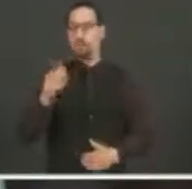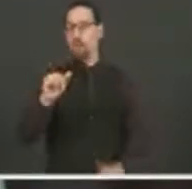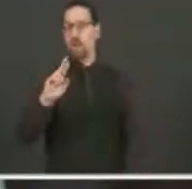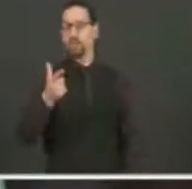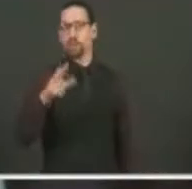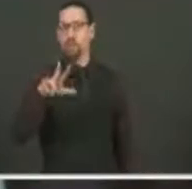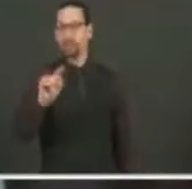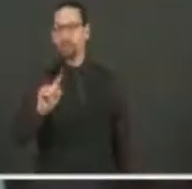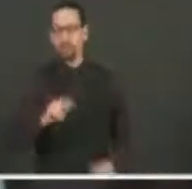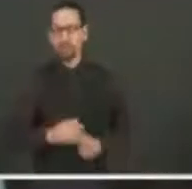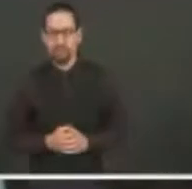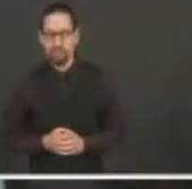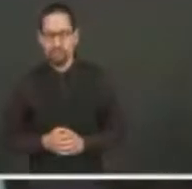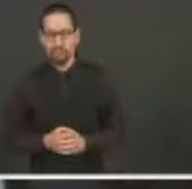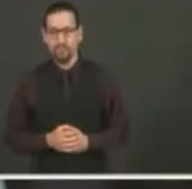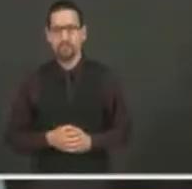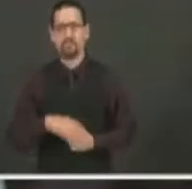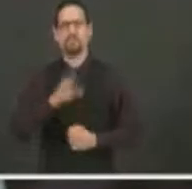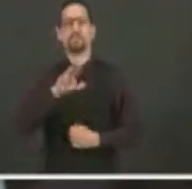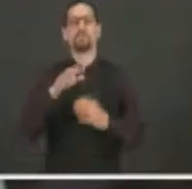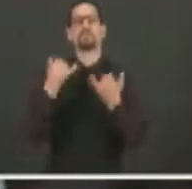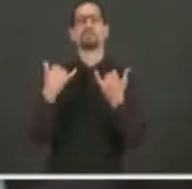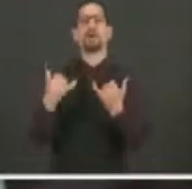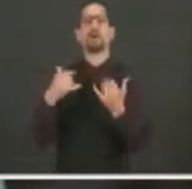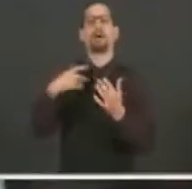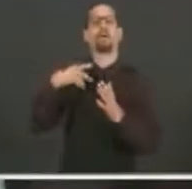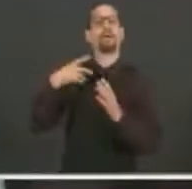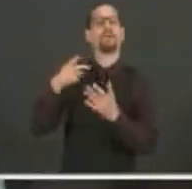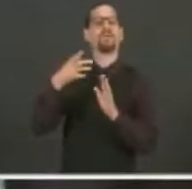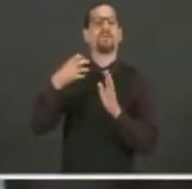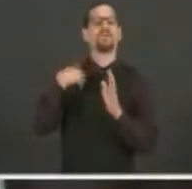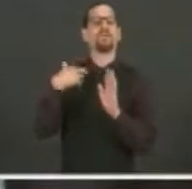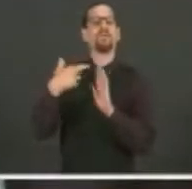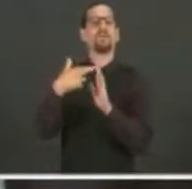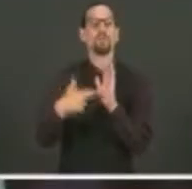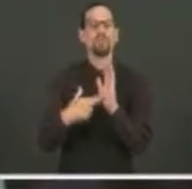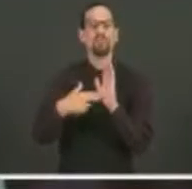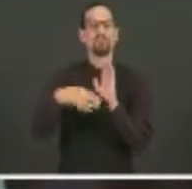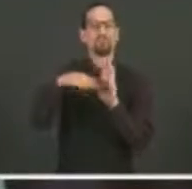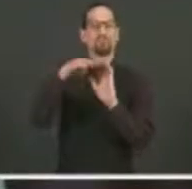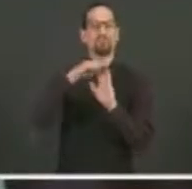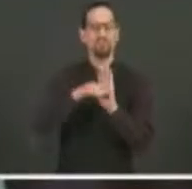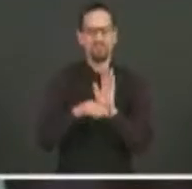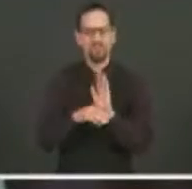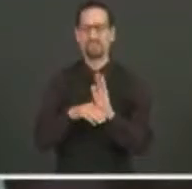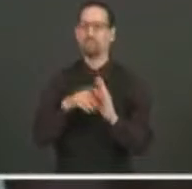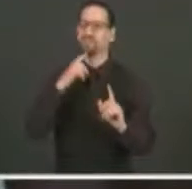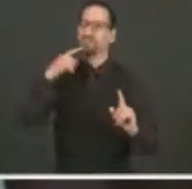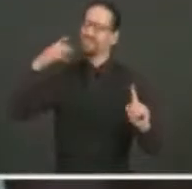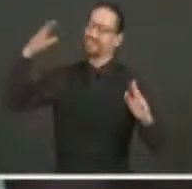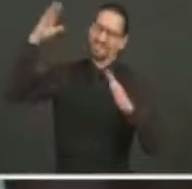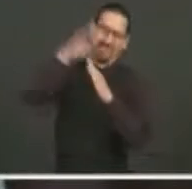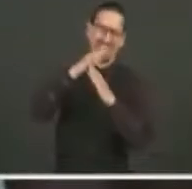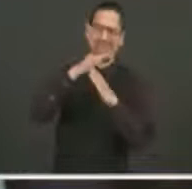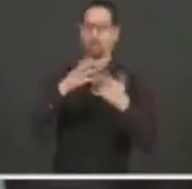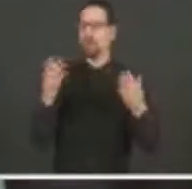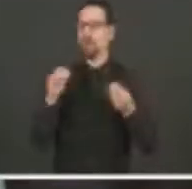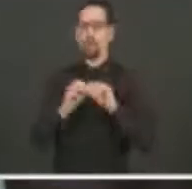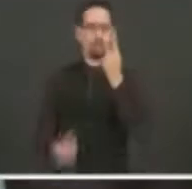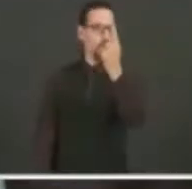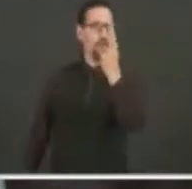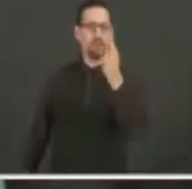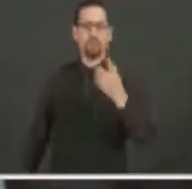principles are. First principle is health and safety first. We're never going to do anything that we think endangers